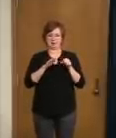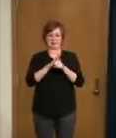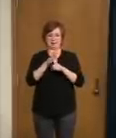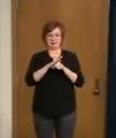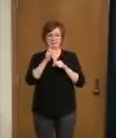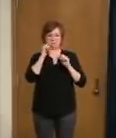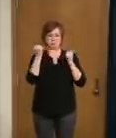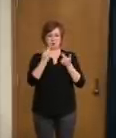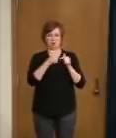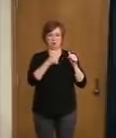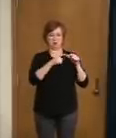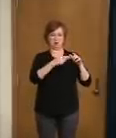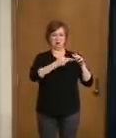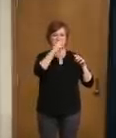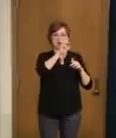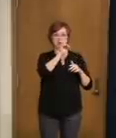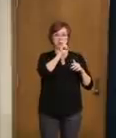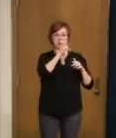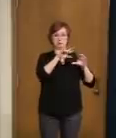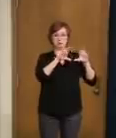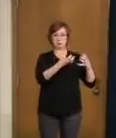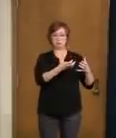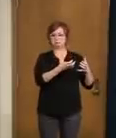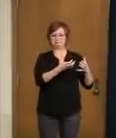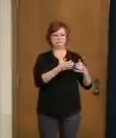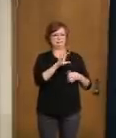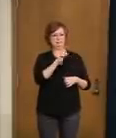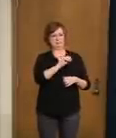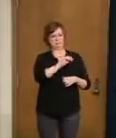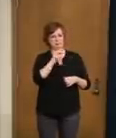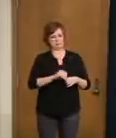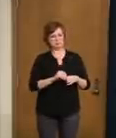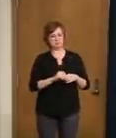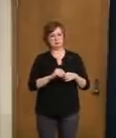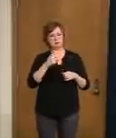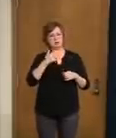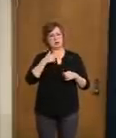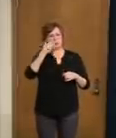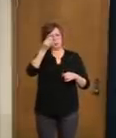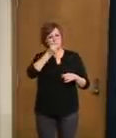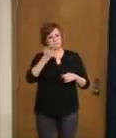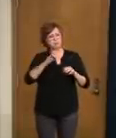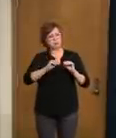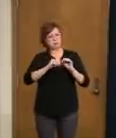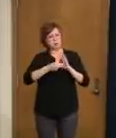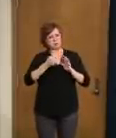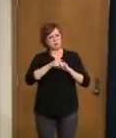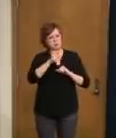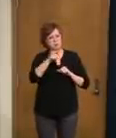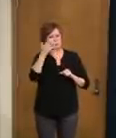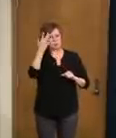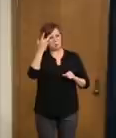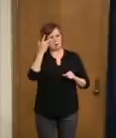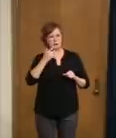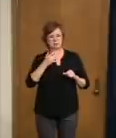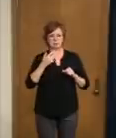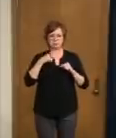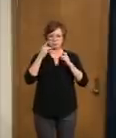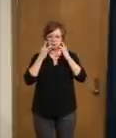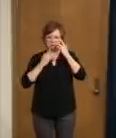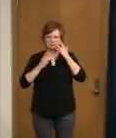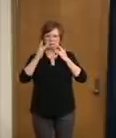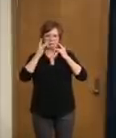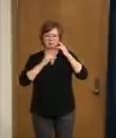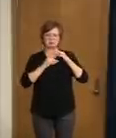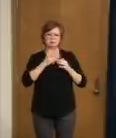priority populations in phase 1. And there are two reasons for me to making this clear for you guys, is that supplies are limited, so we need